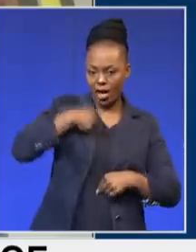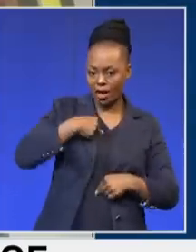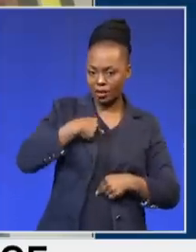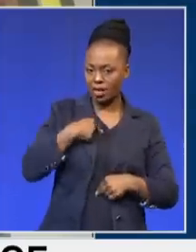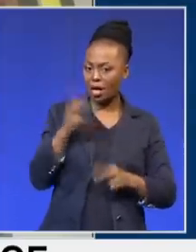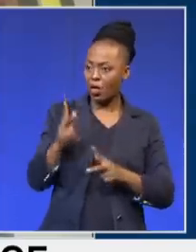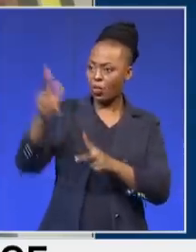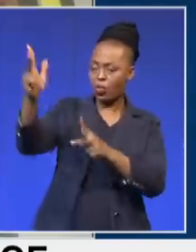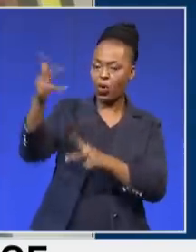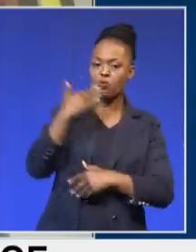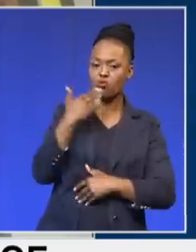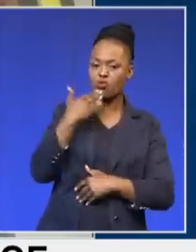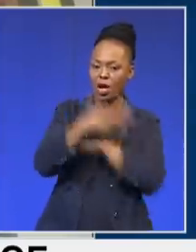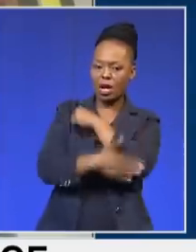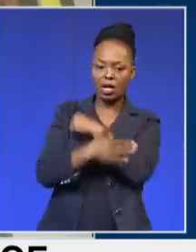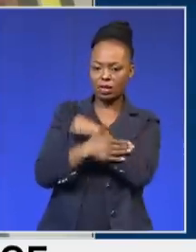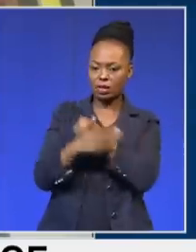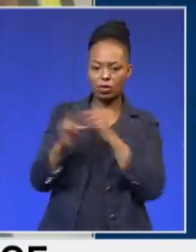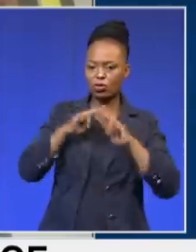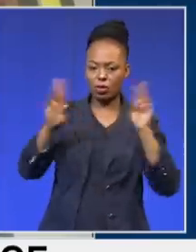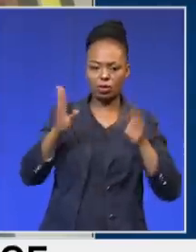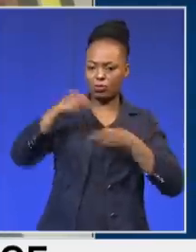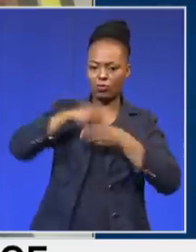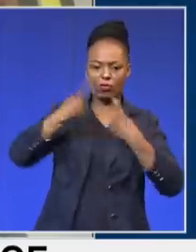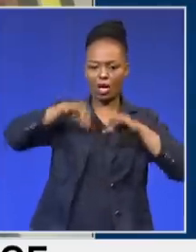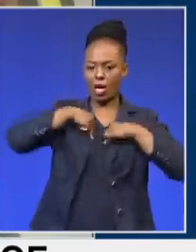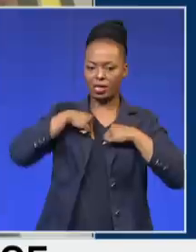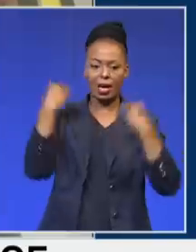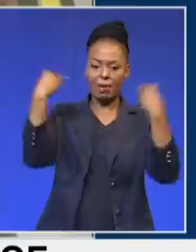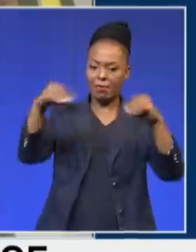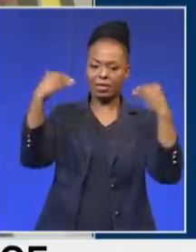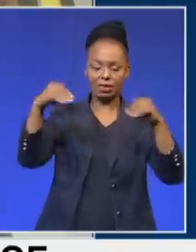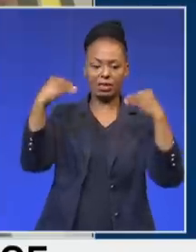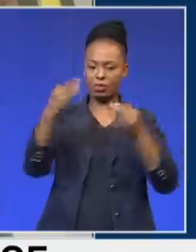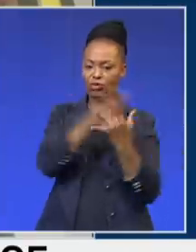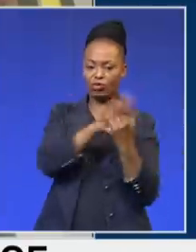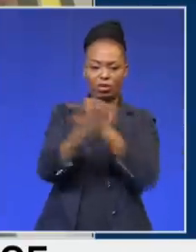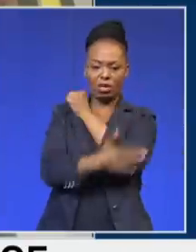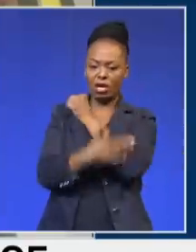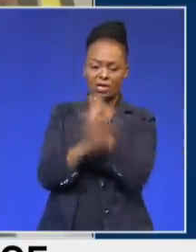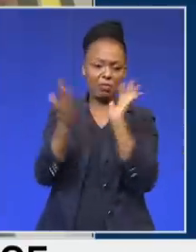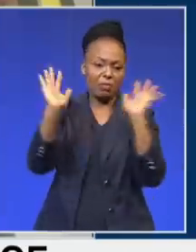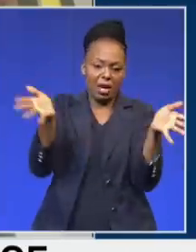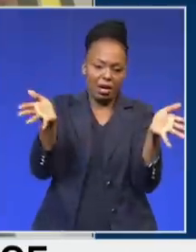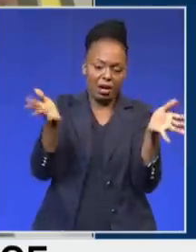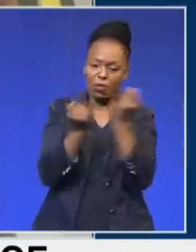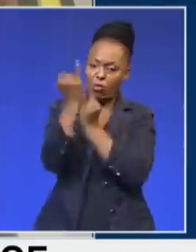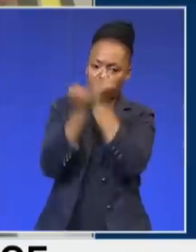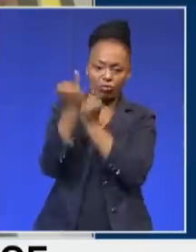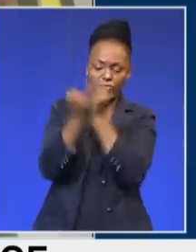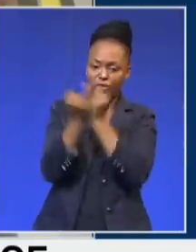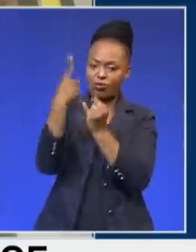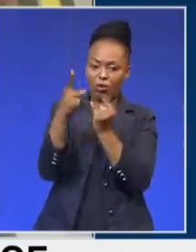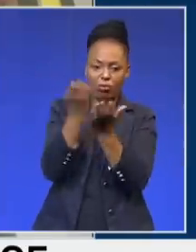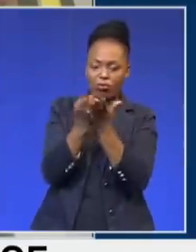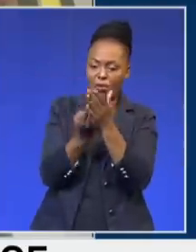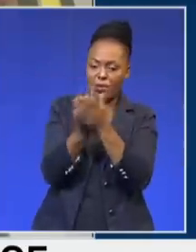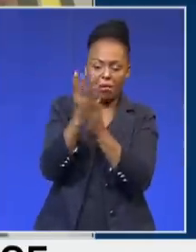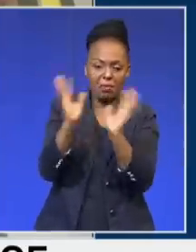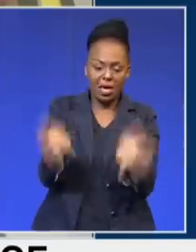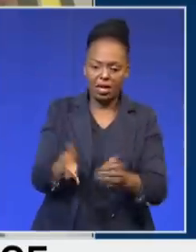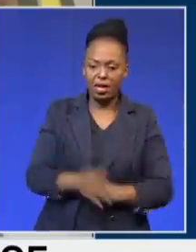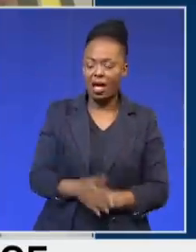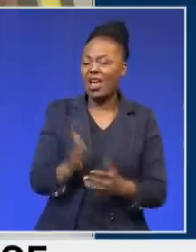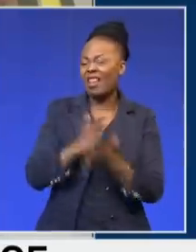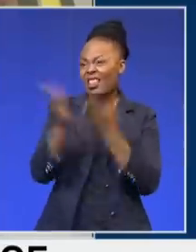process, it has nothing to do with us. It's business of trade between nations, and we compete for for clientele. But there are things that the